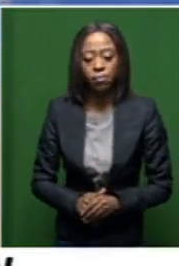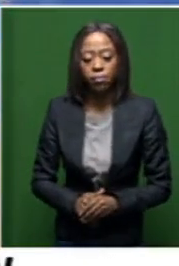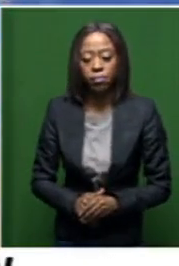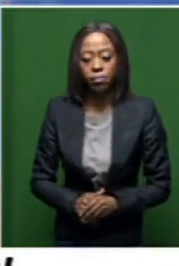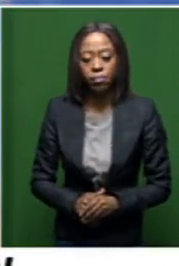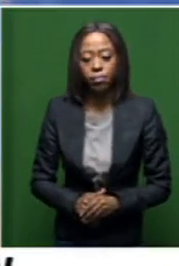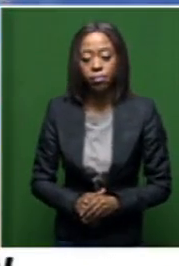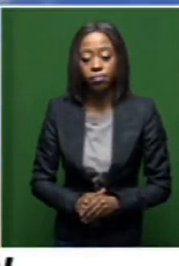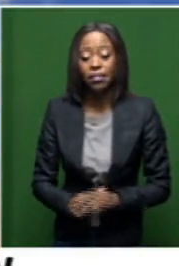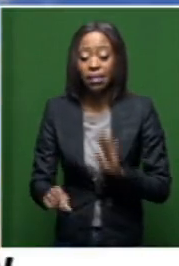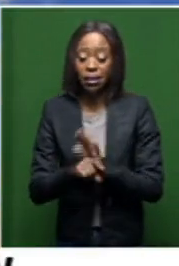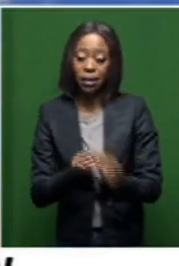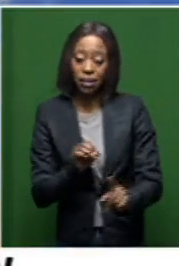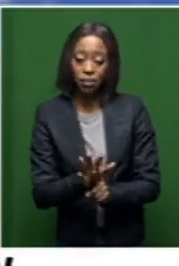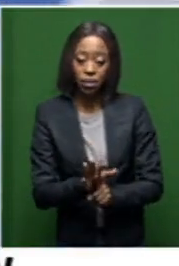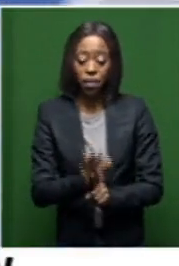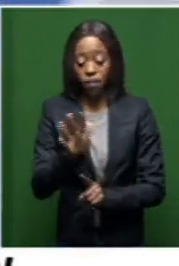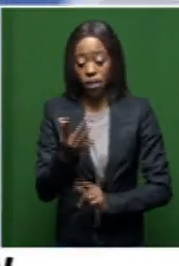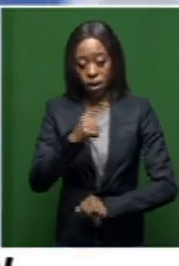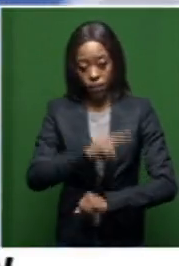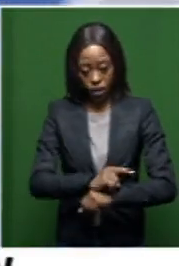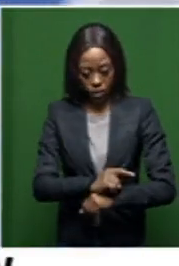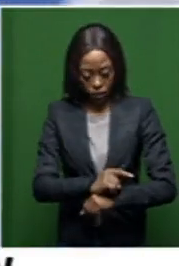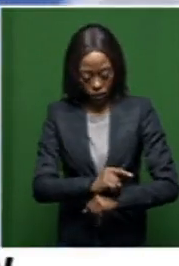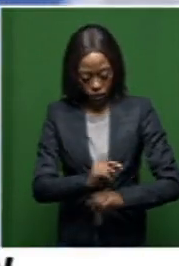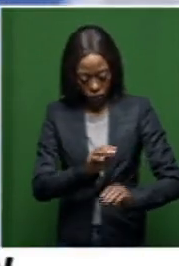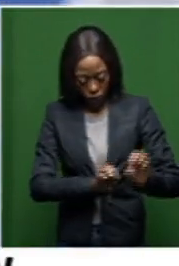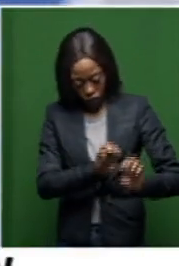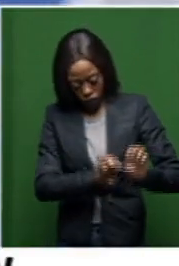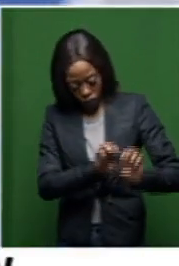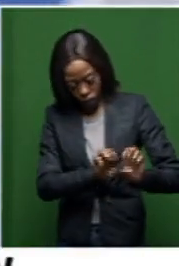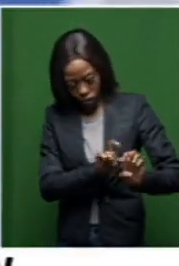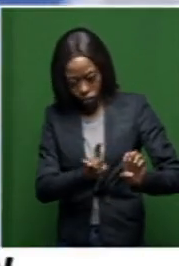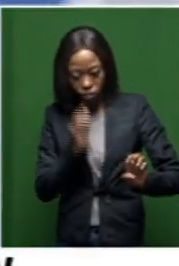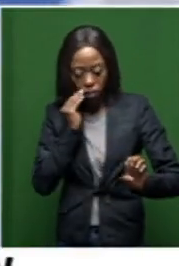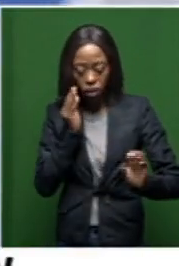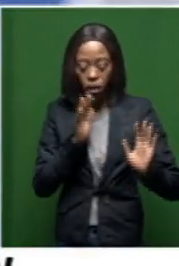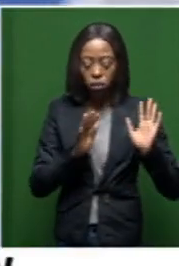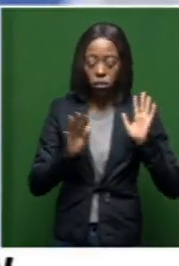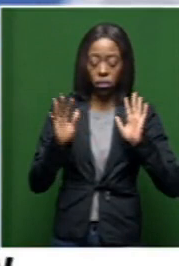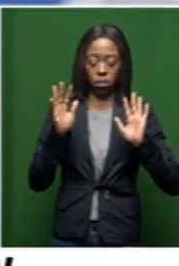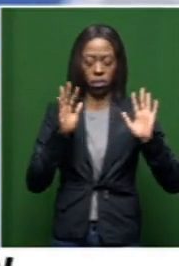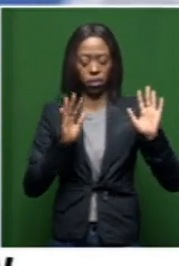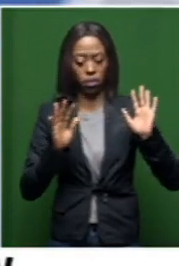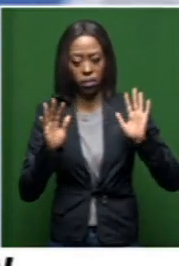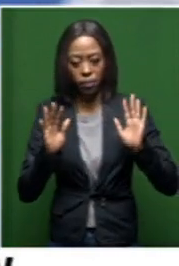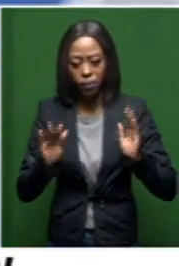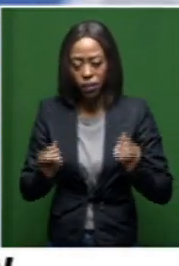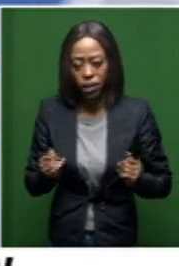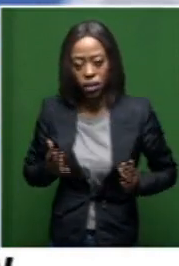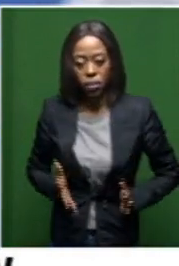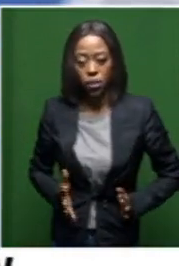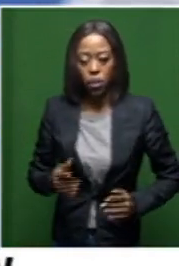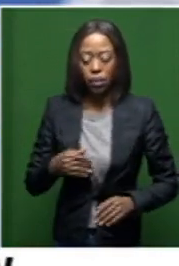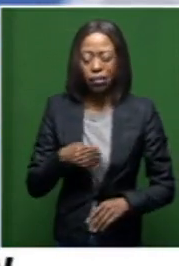of side effects, the 5 days we administer the growth factor, you might experience nausea, your body might feel a